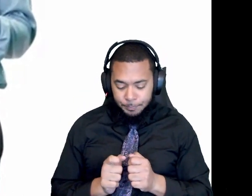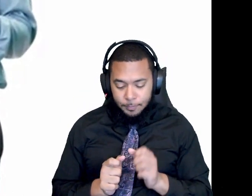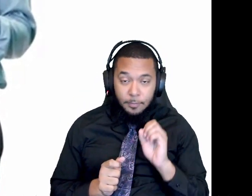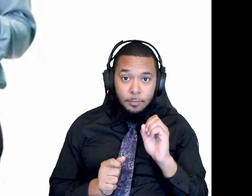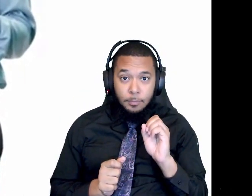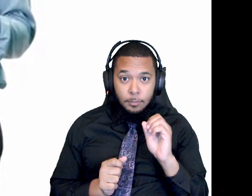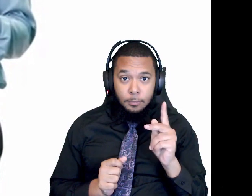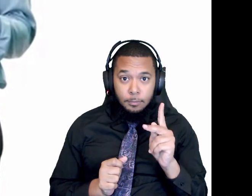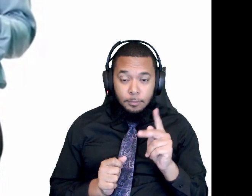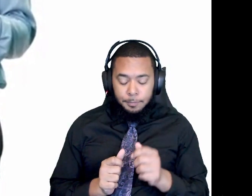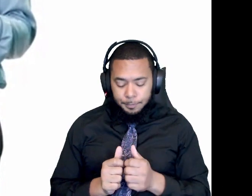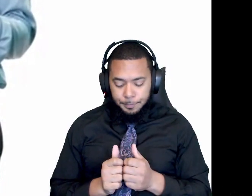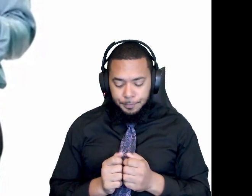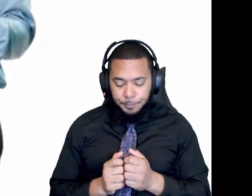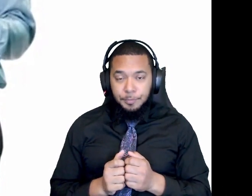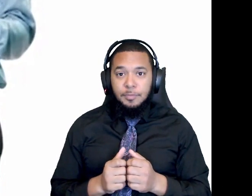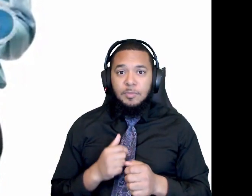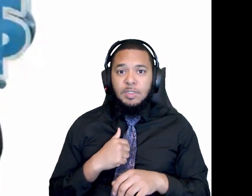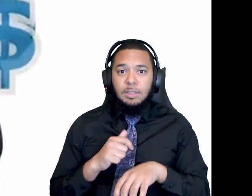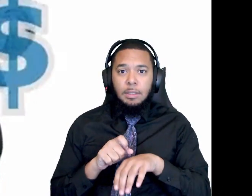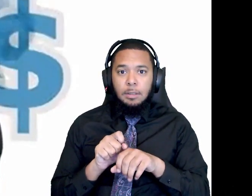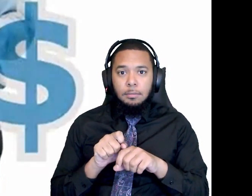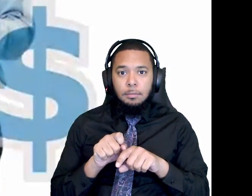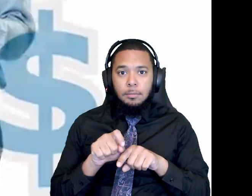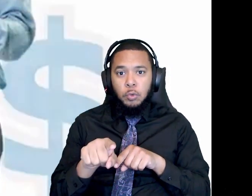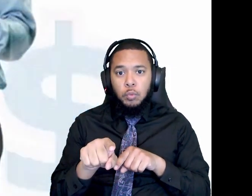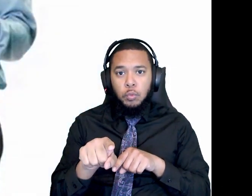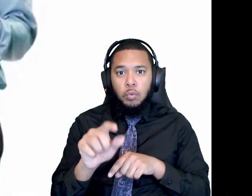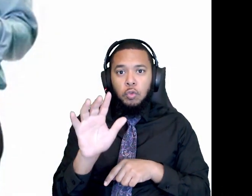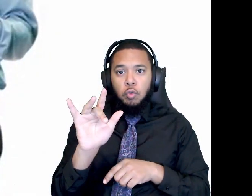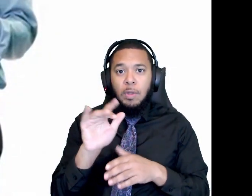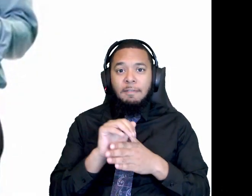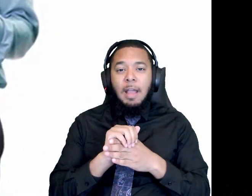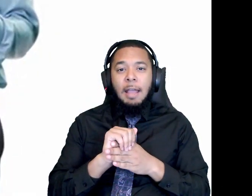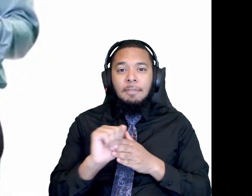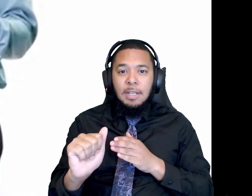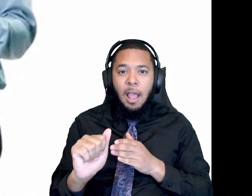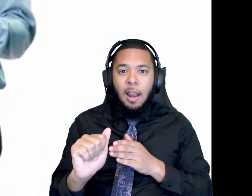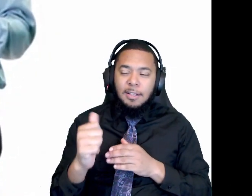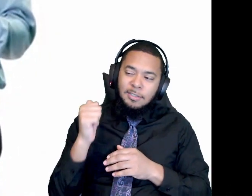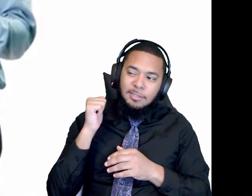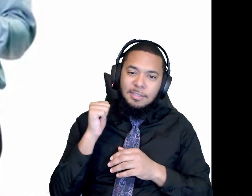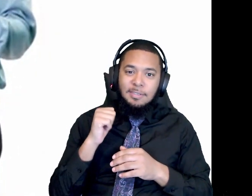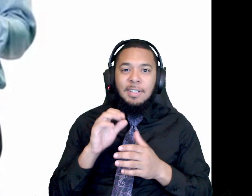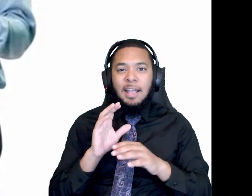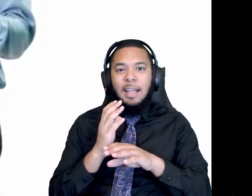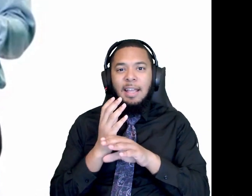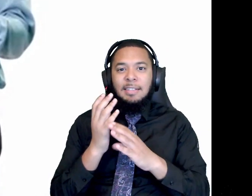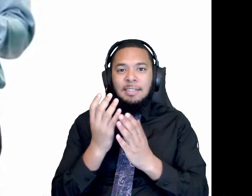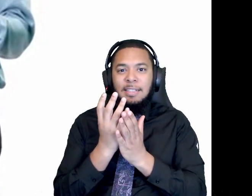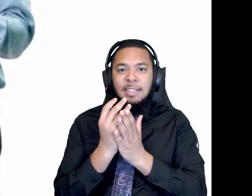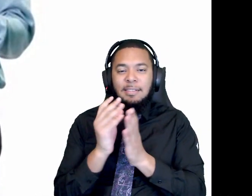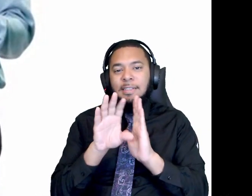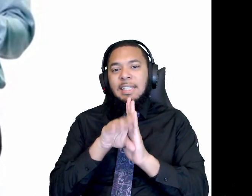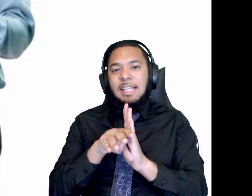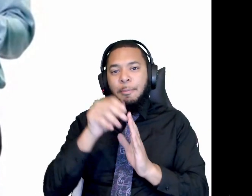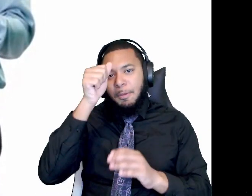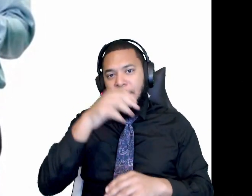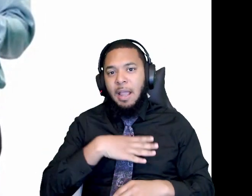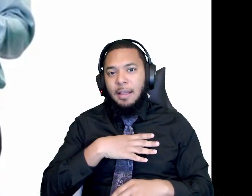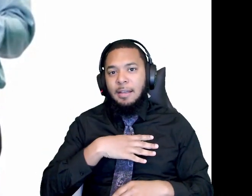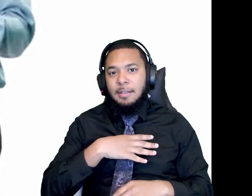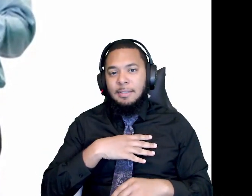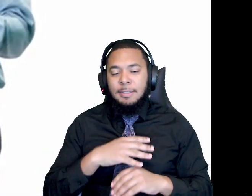Okay. All right. I just sent $25 to the cameraman behind me. He's about to receive a